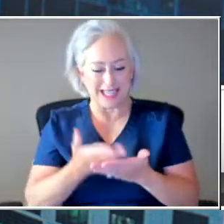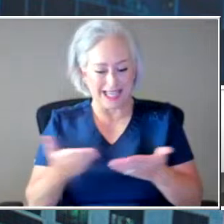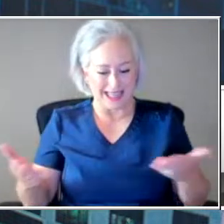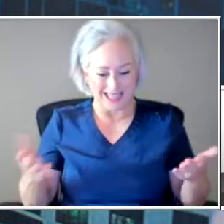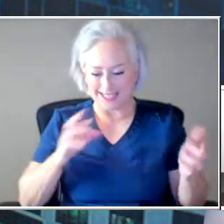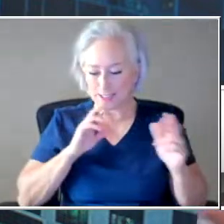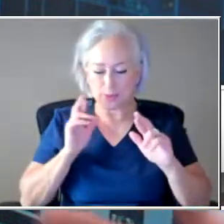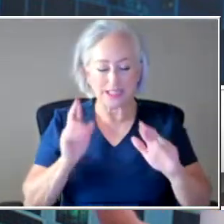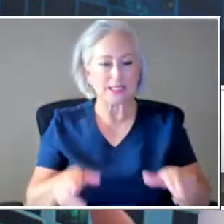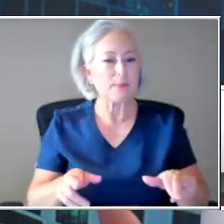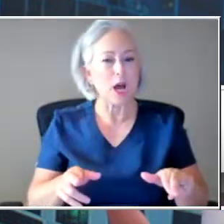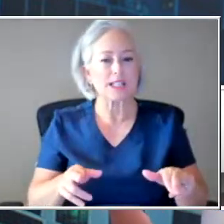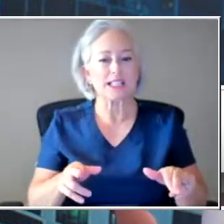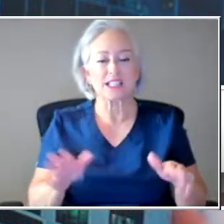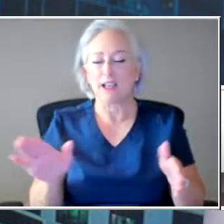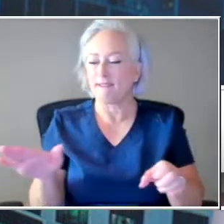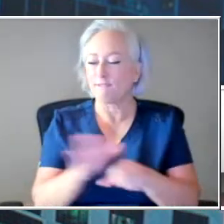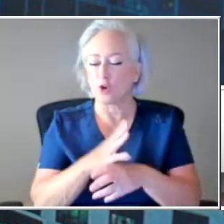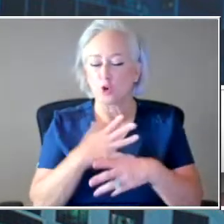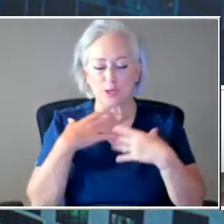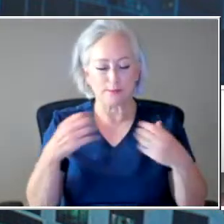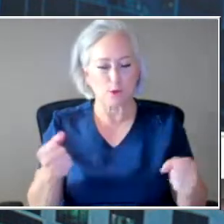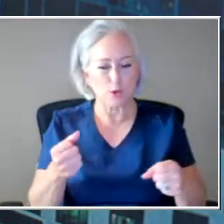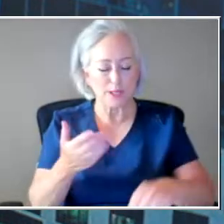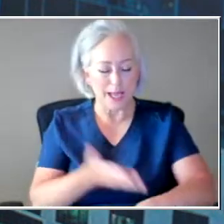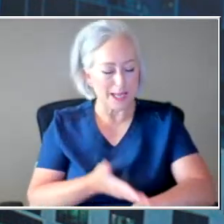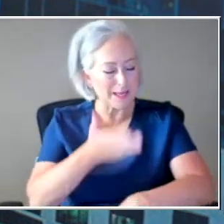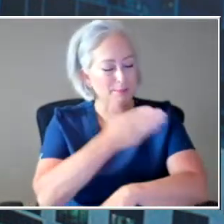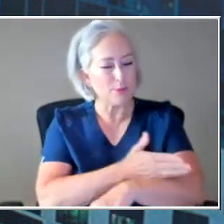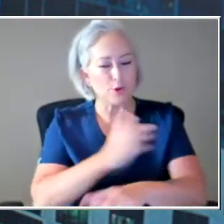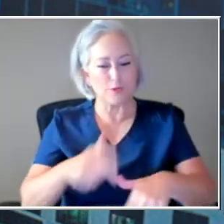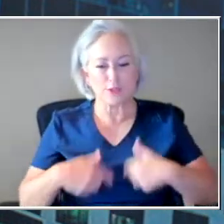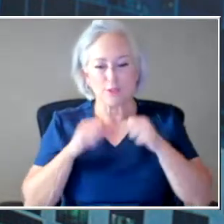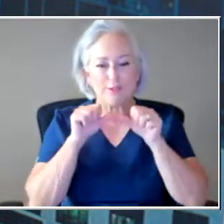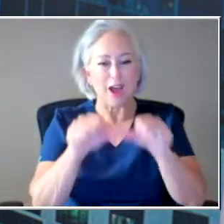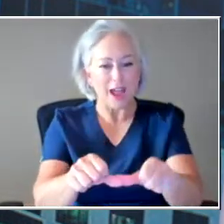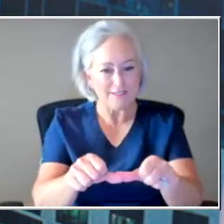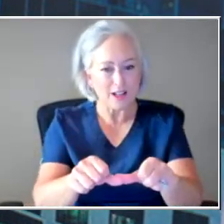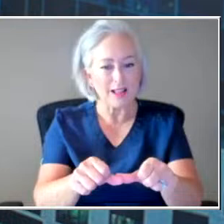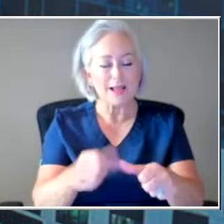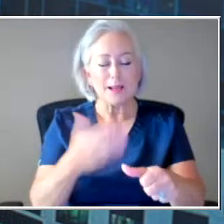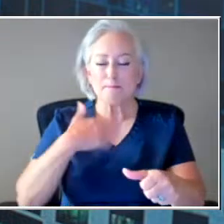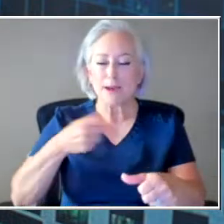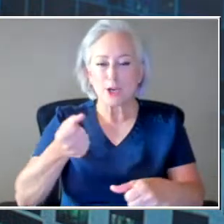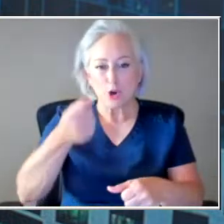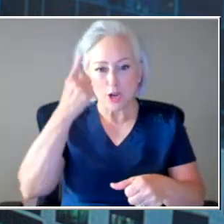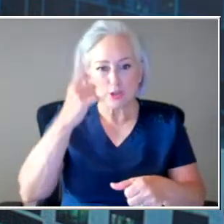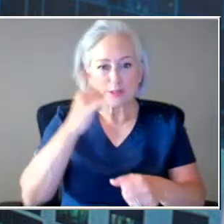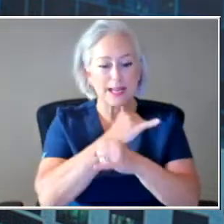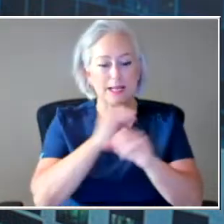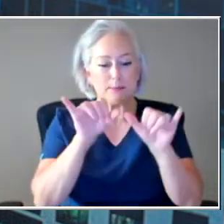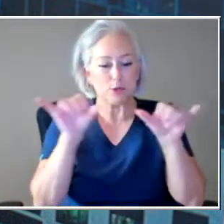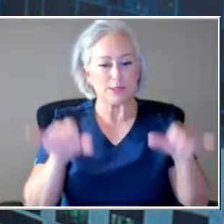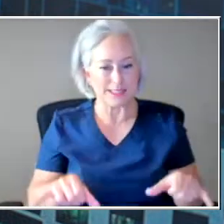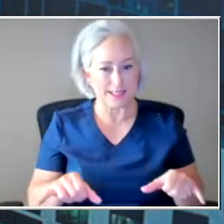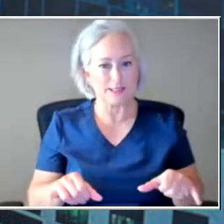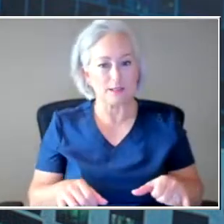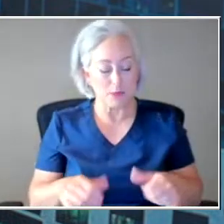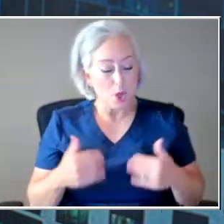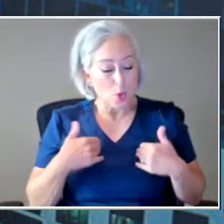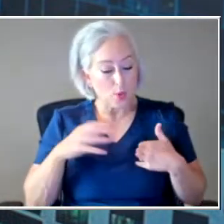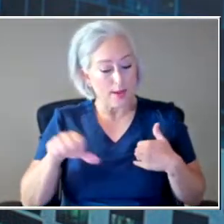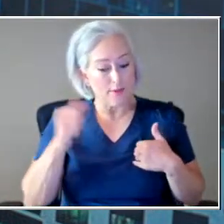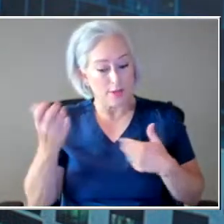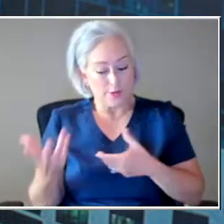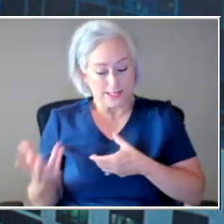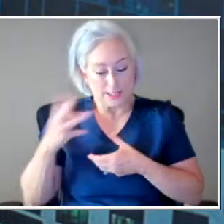complete remissions, improvements in survival with better understanding of the immune system. There are other contributors to these advances as well, but